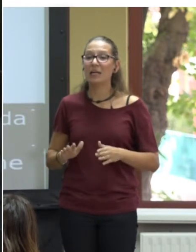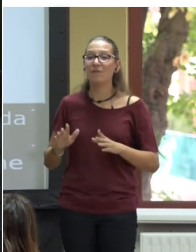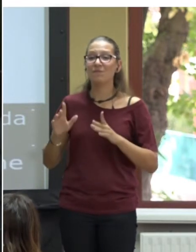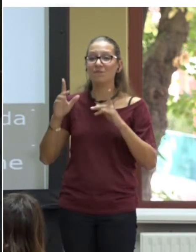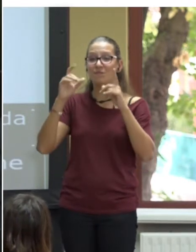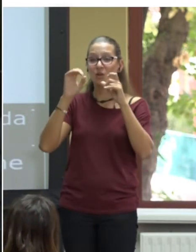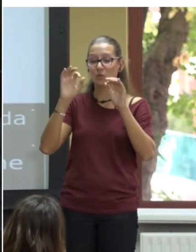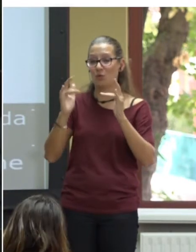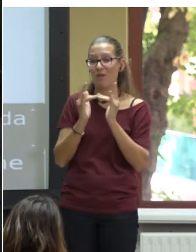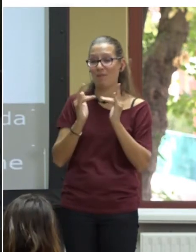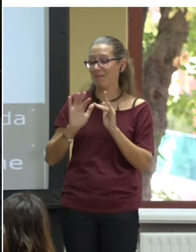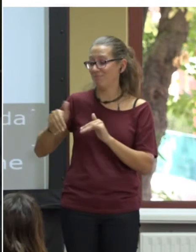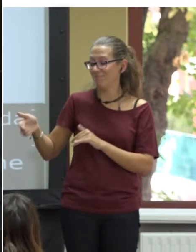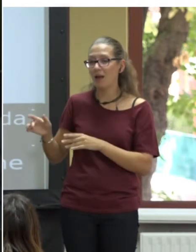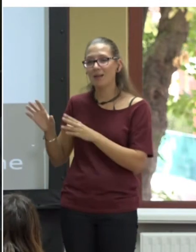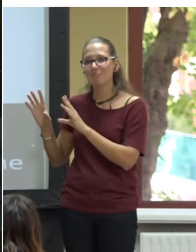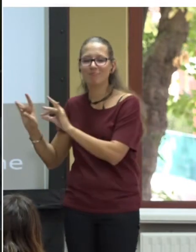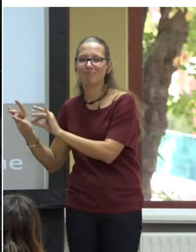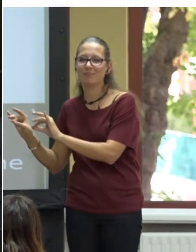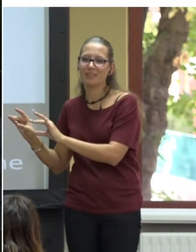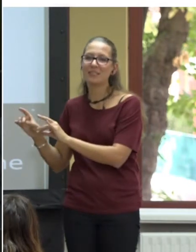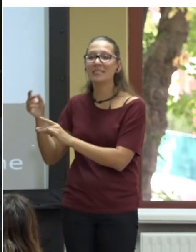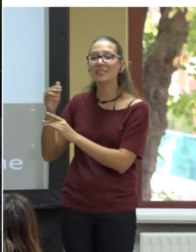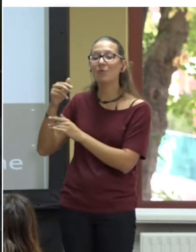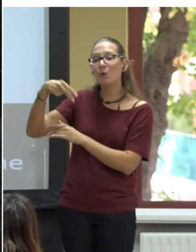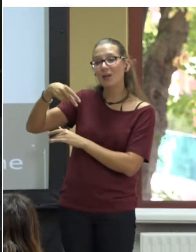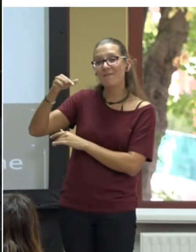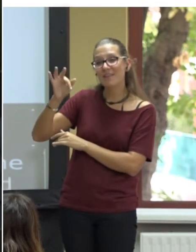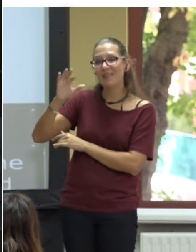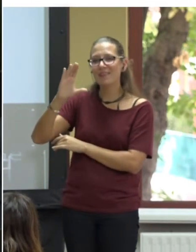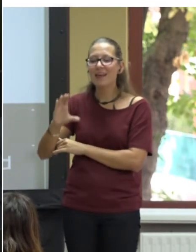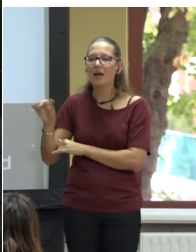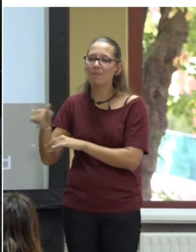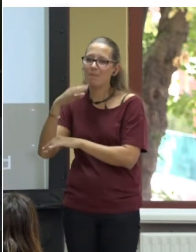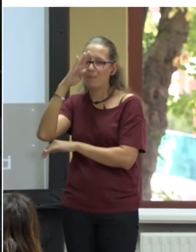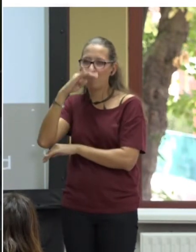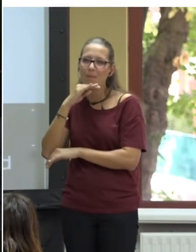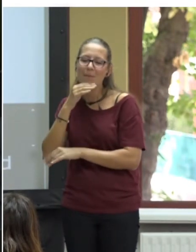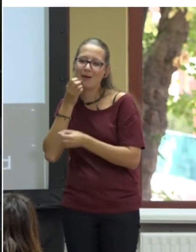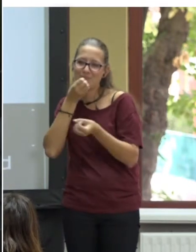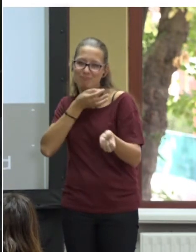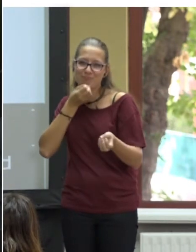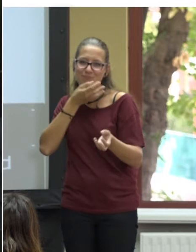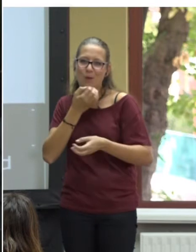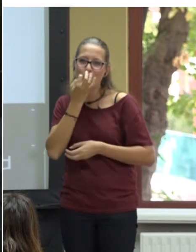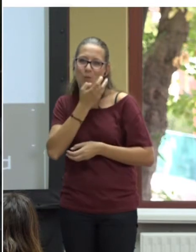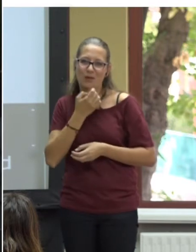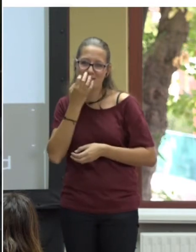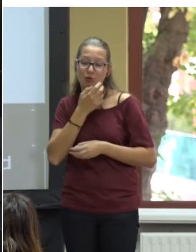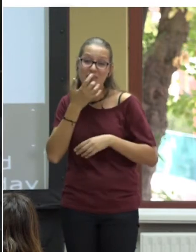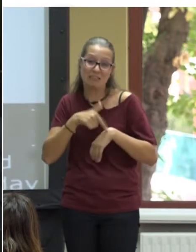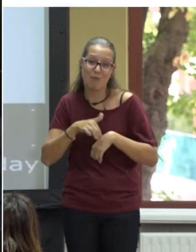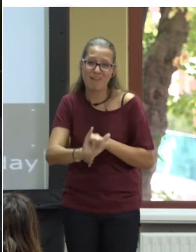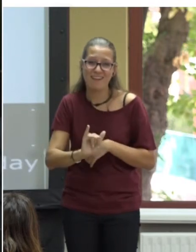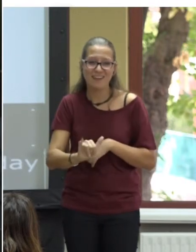reading a fairy tale, which he records every day whenever he has the time to do that. So it's his good night